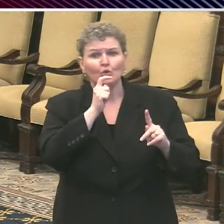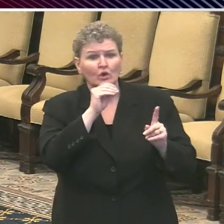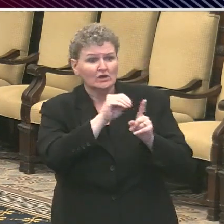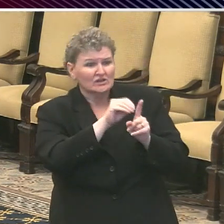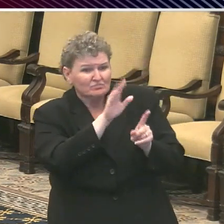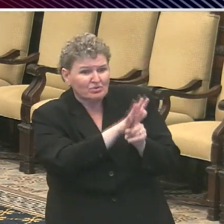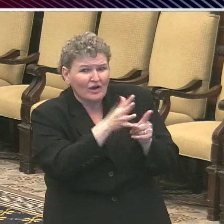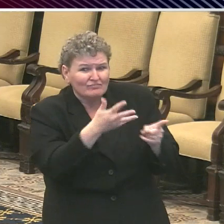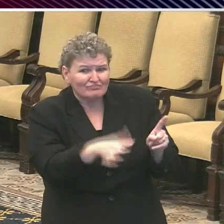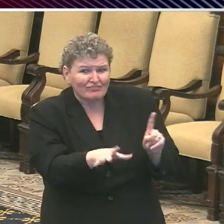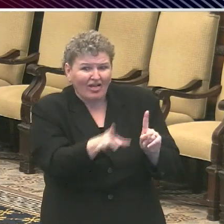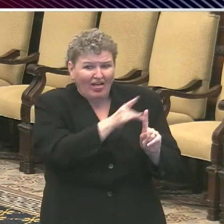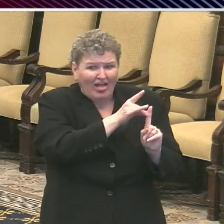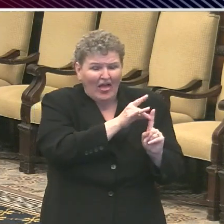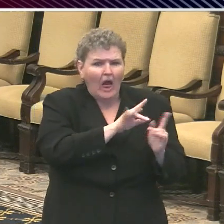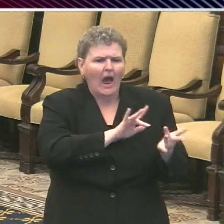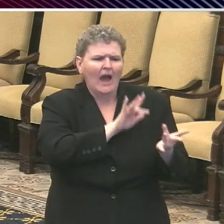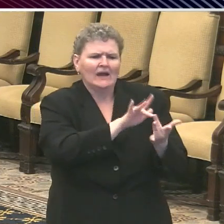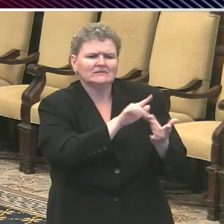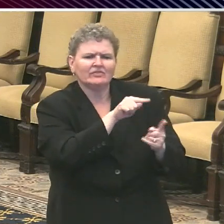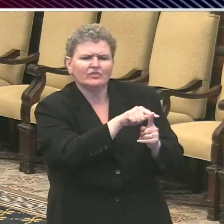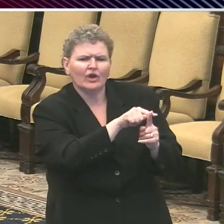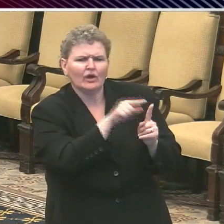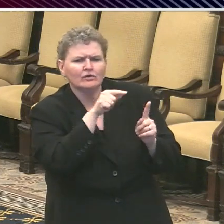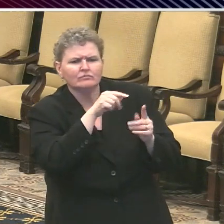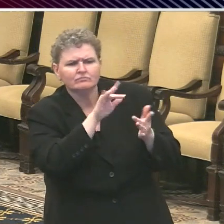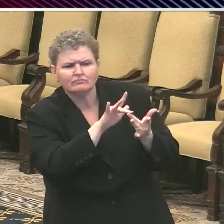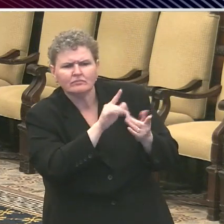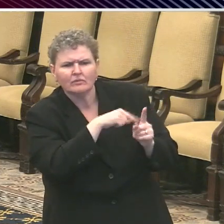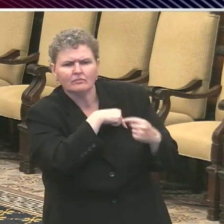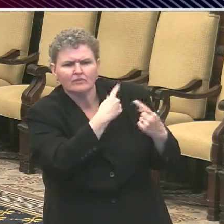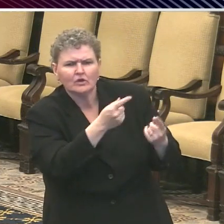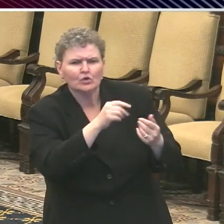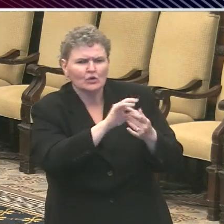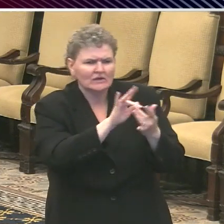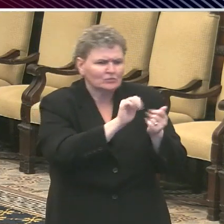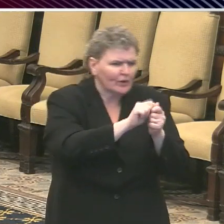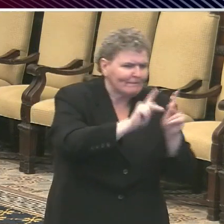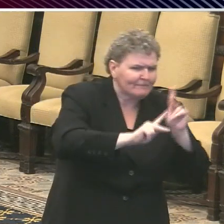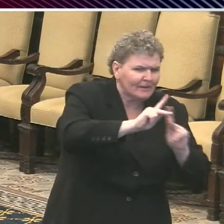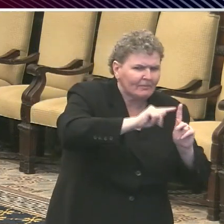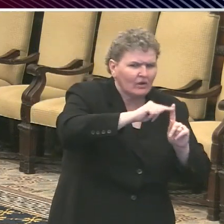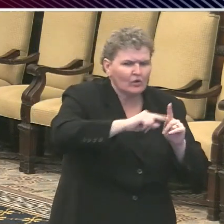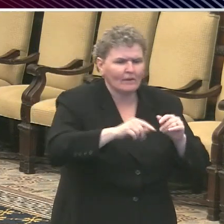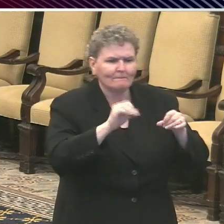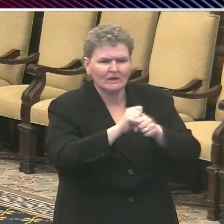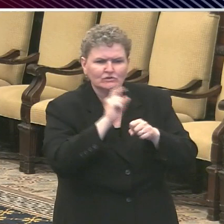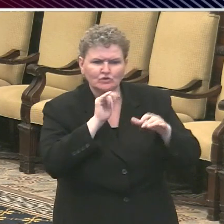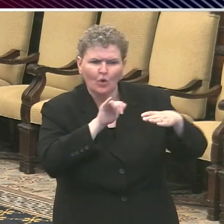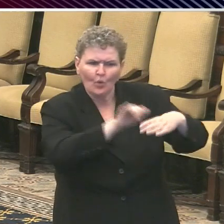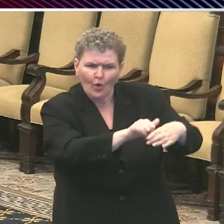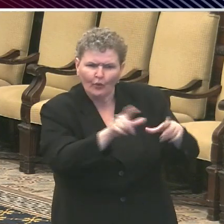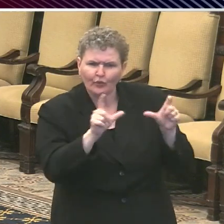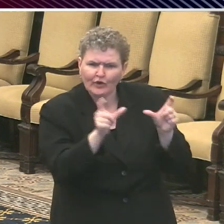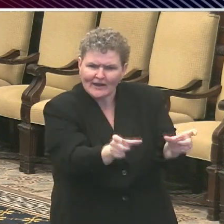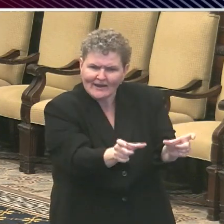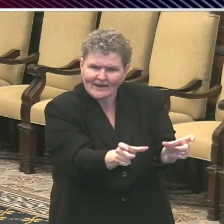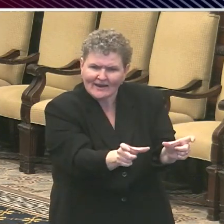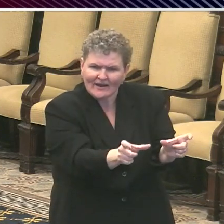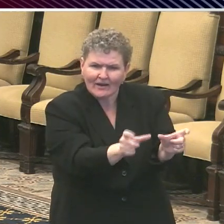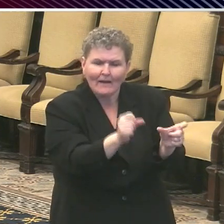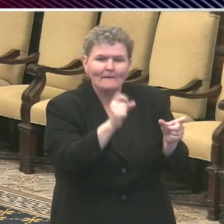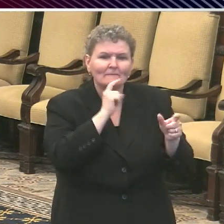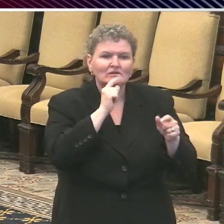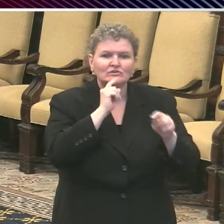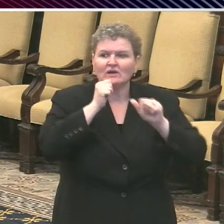called their contacts, and then those contacts would be spoken to and advised to stay in quarantine so that if they get the infection, they don't in turn pass the infection on to